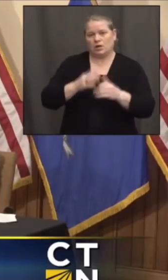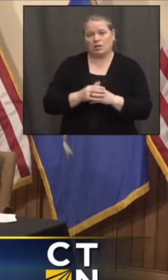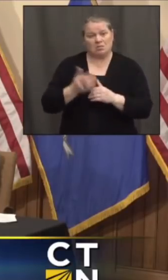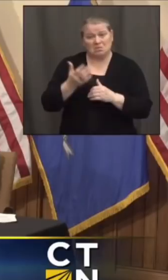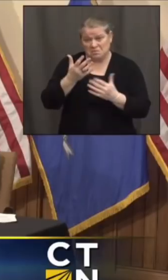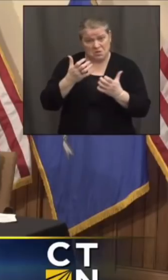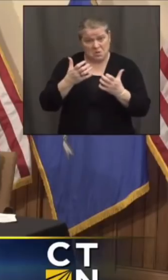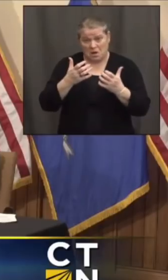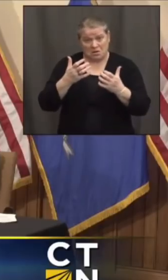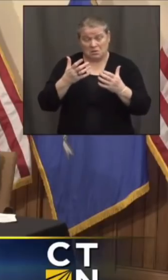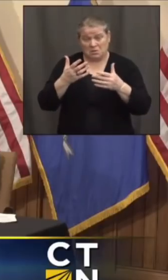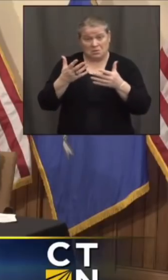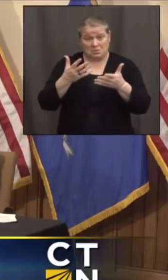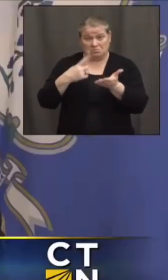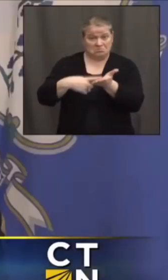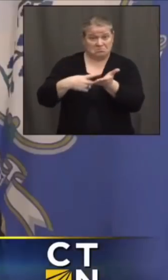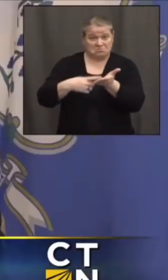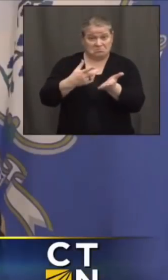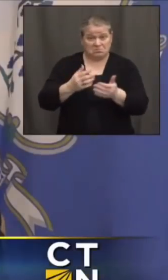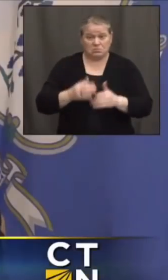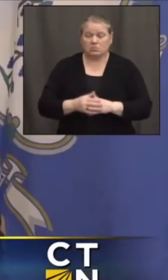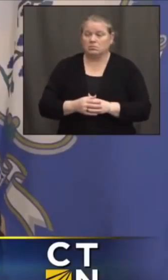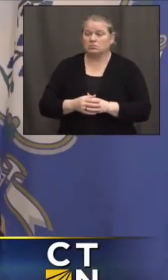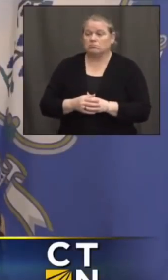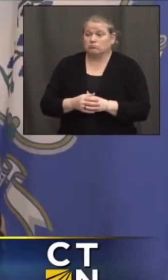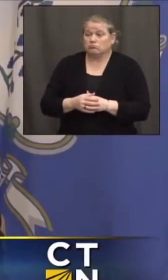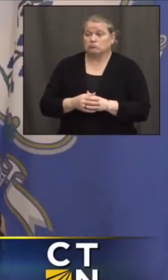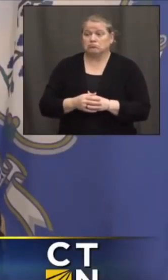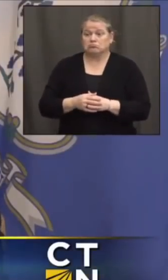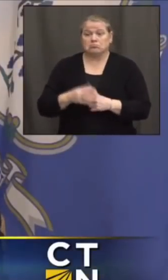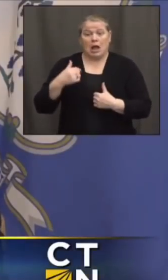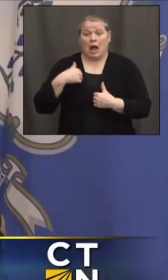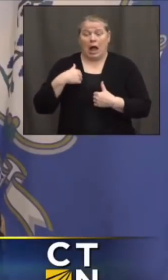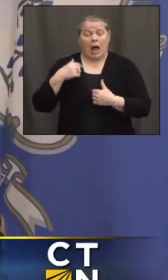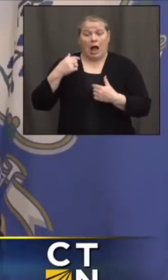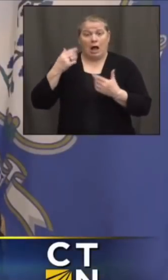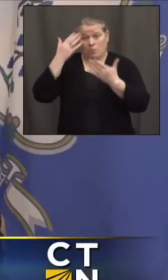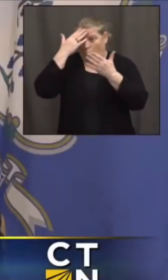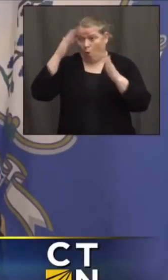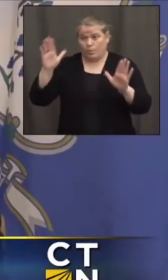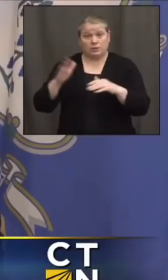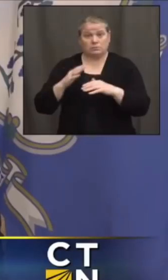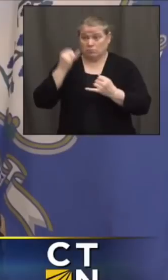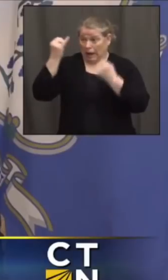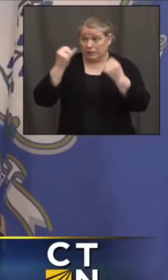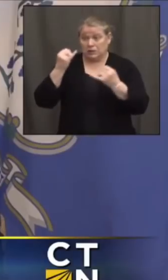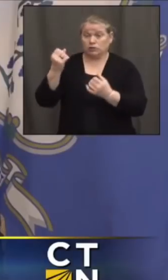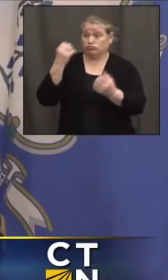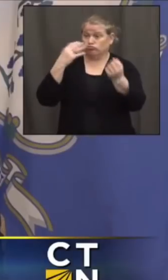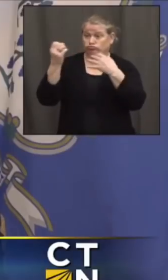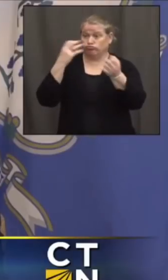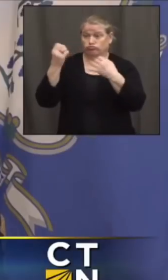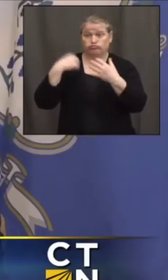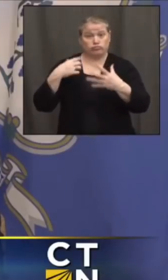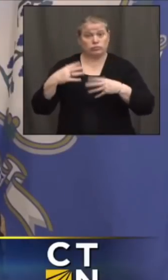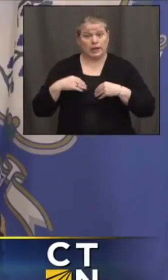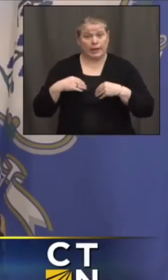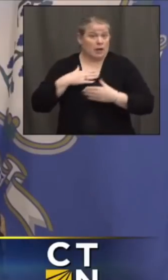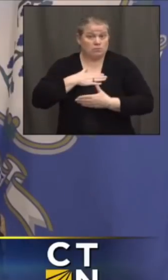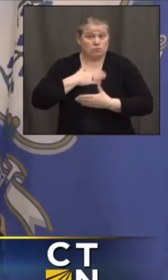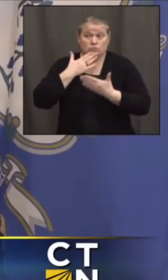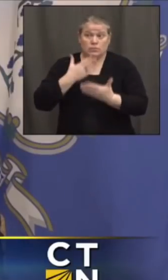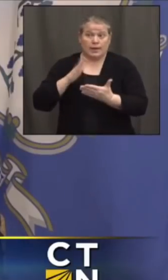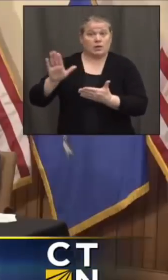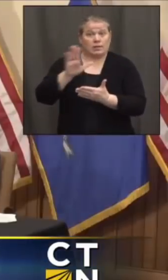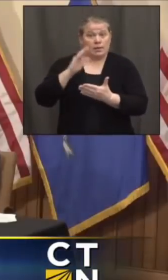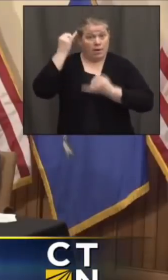much. I have an open door, and I take good ideas from folks, and I appreciate the good ideas. Have